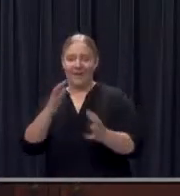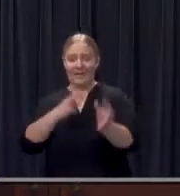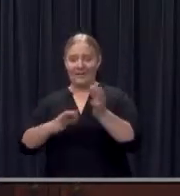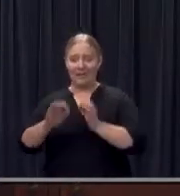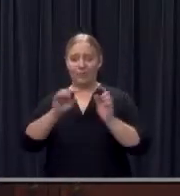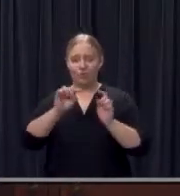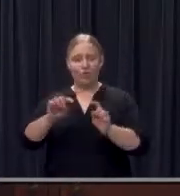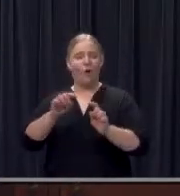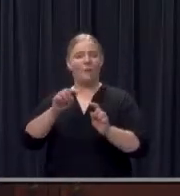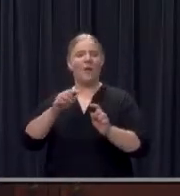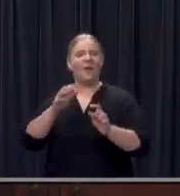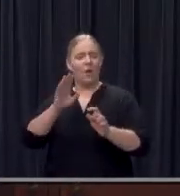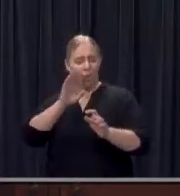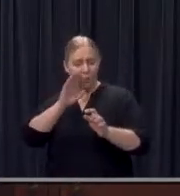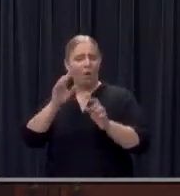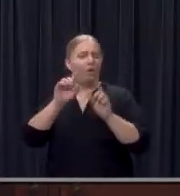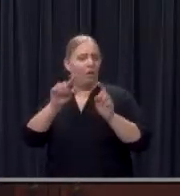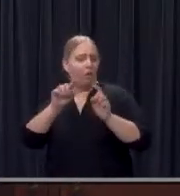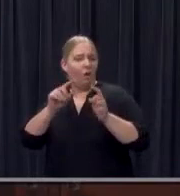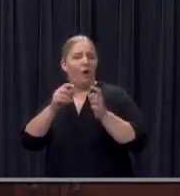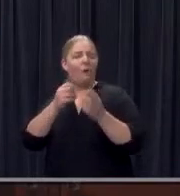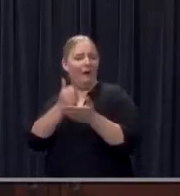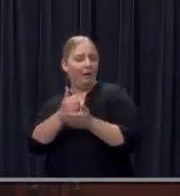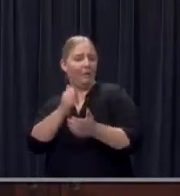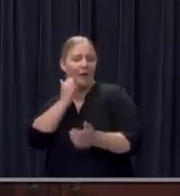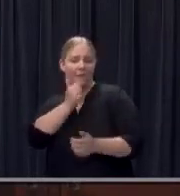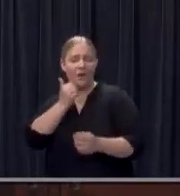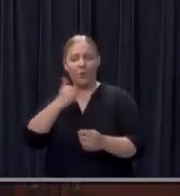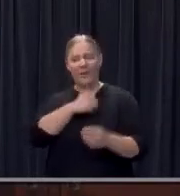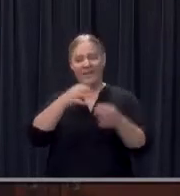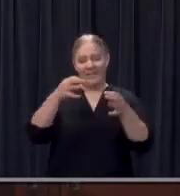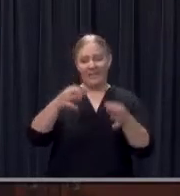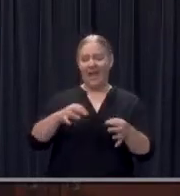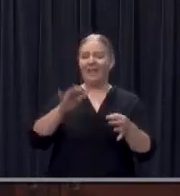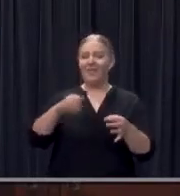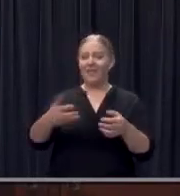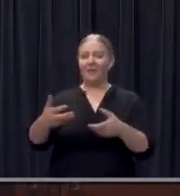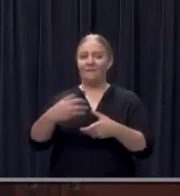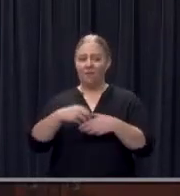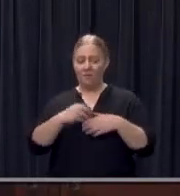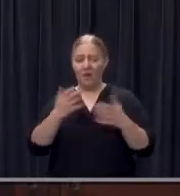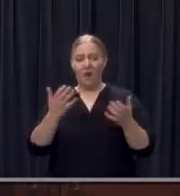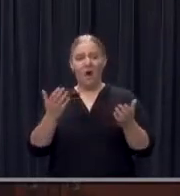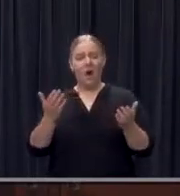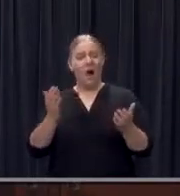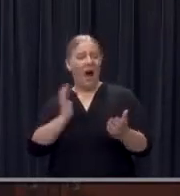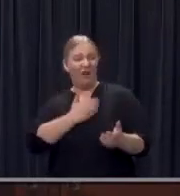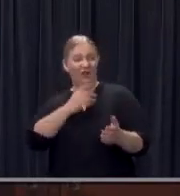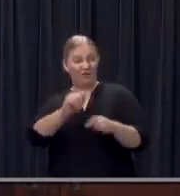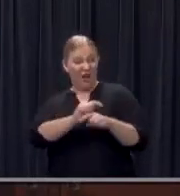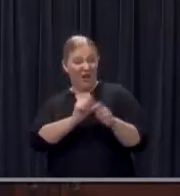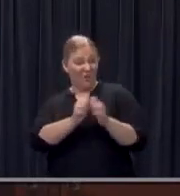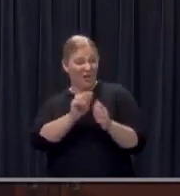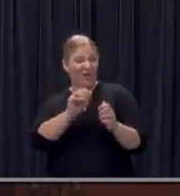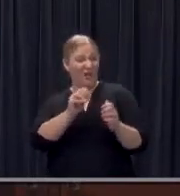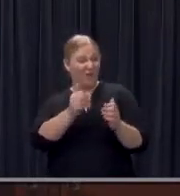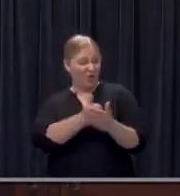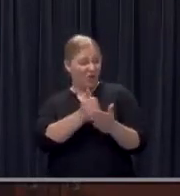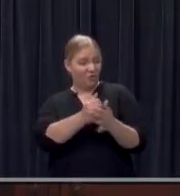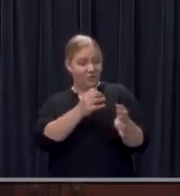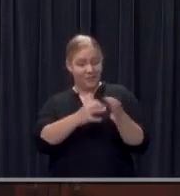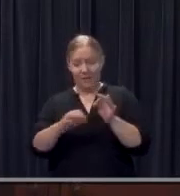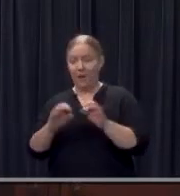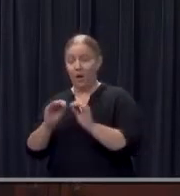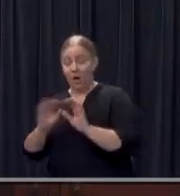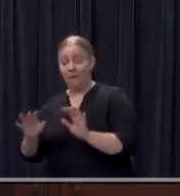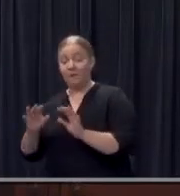day and help us out. And so we made the choice to make that part of our onboarding training now with new subs, and then obviously trained